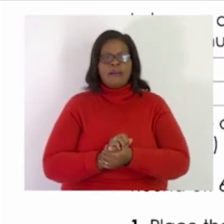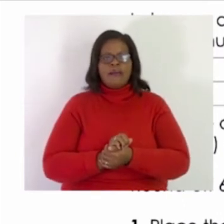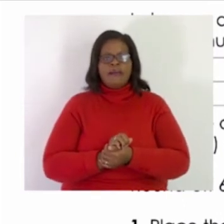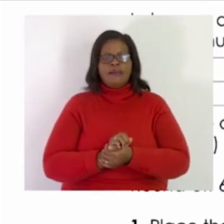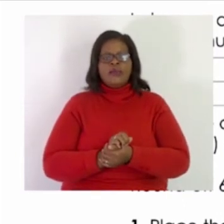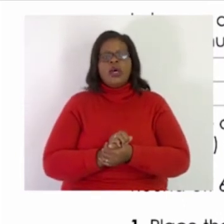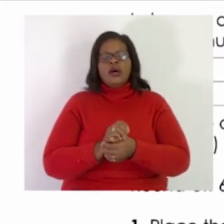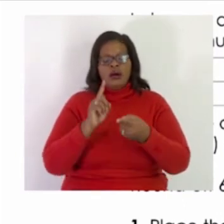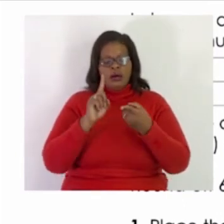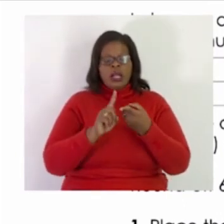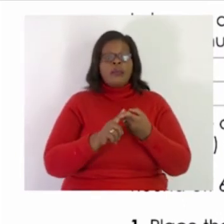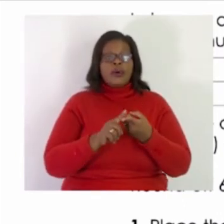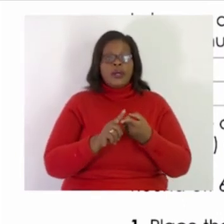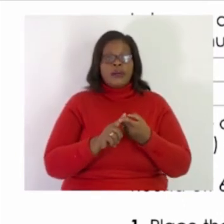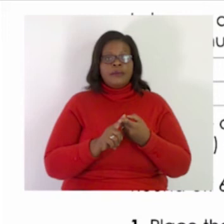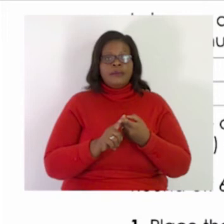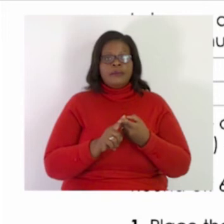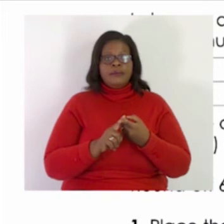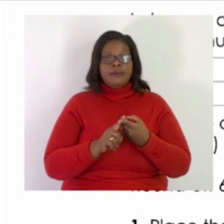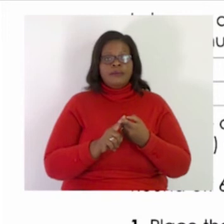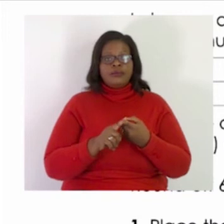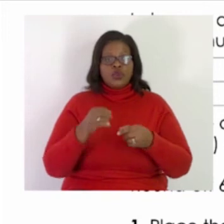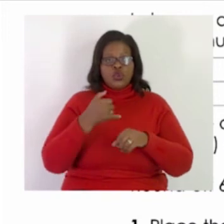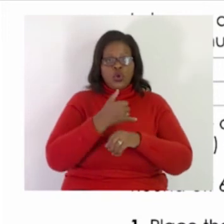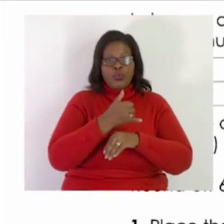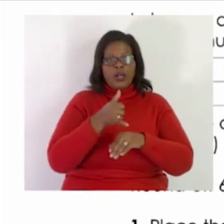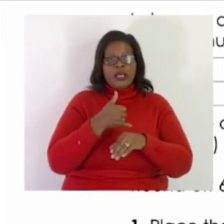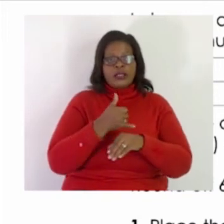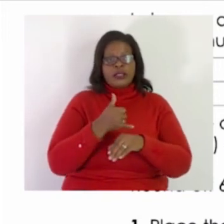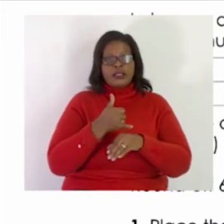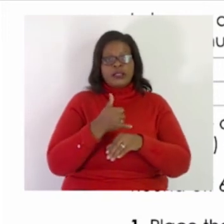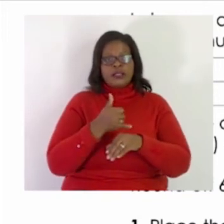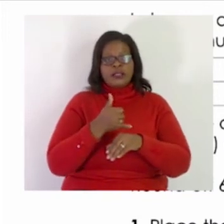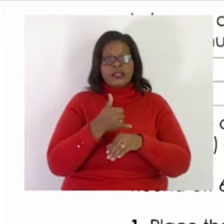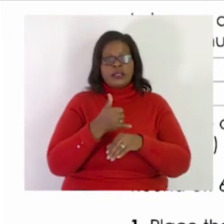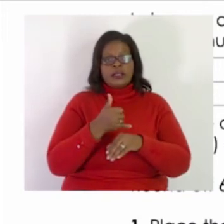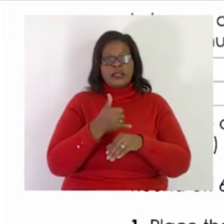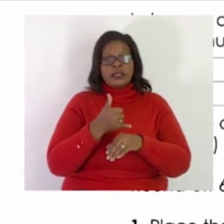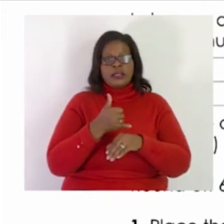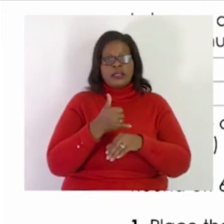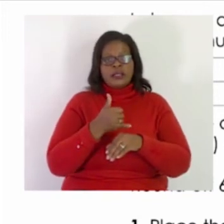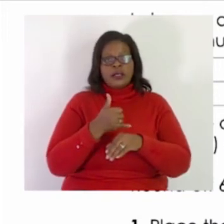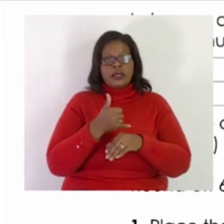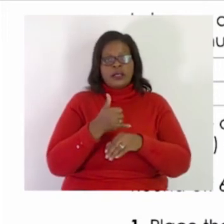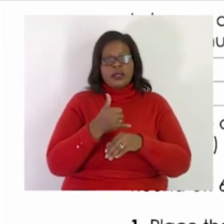Number 1, you need to place the bucket on top of the